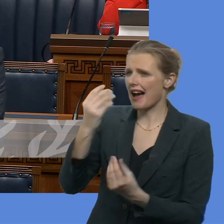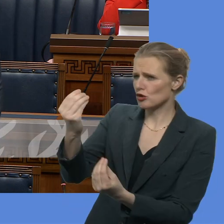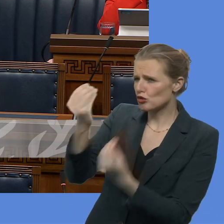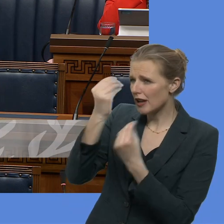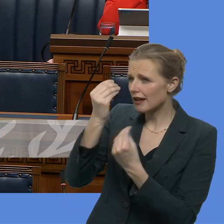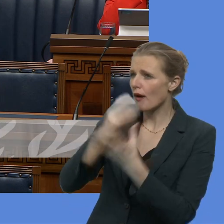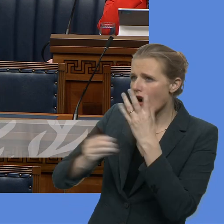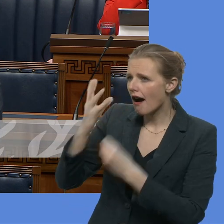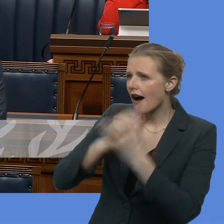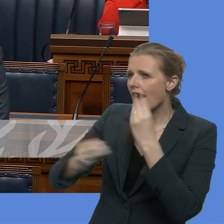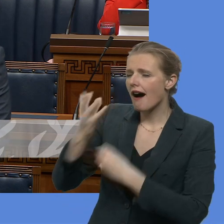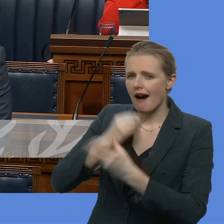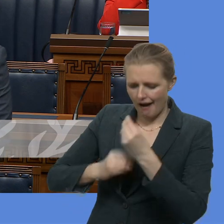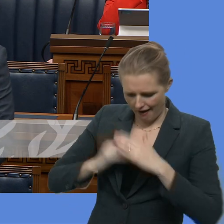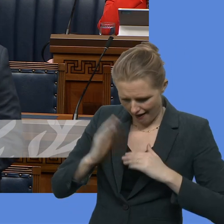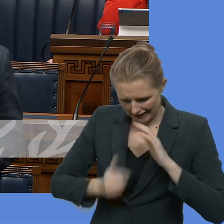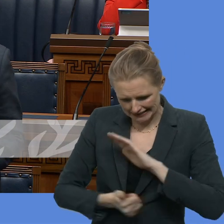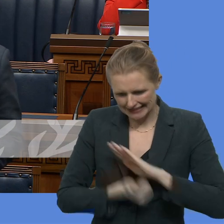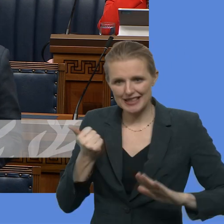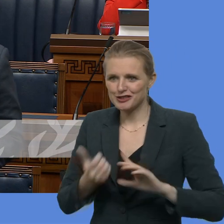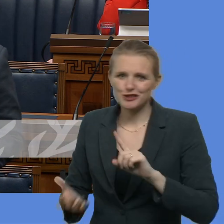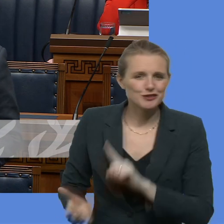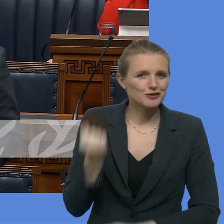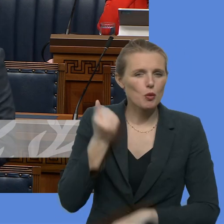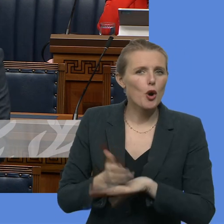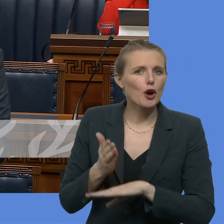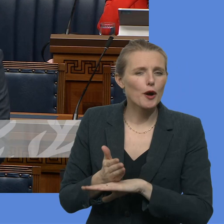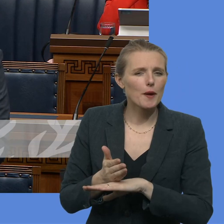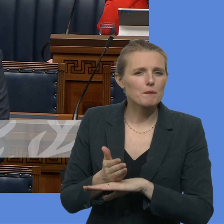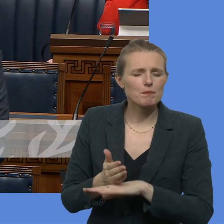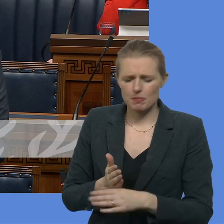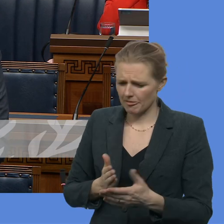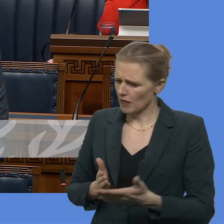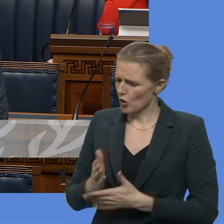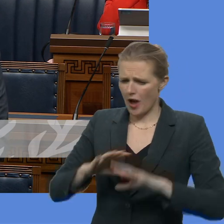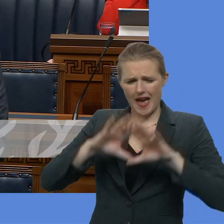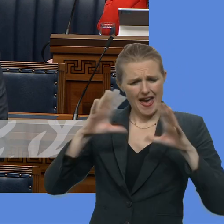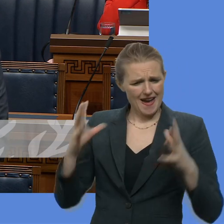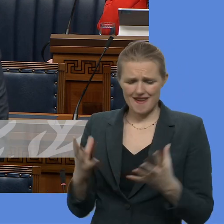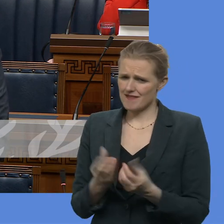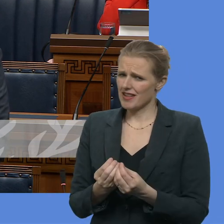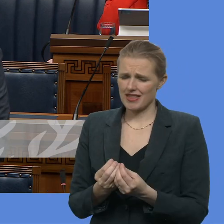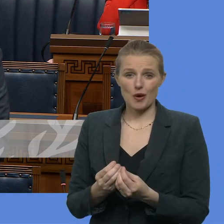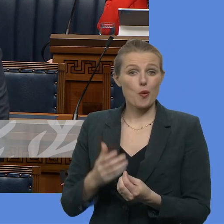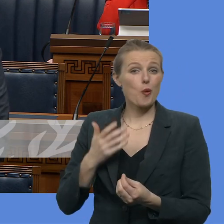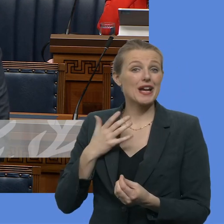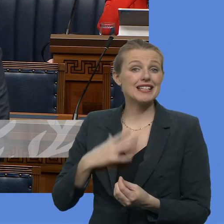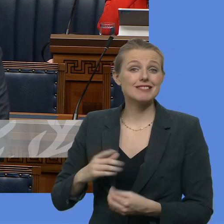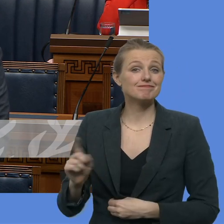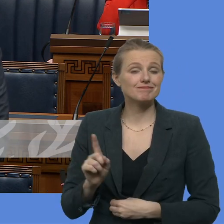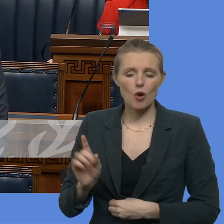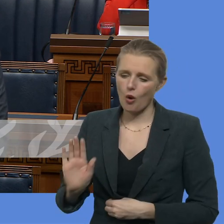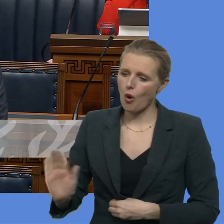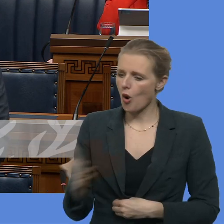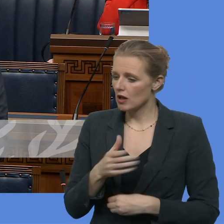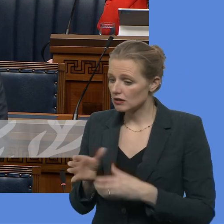they need to succeed. But in all of this, Mr. Speaker, it will require a